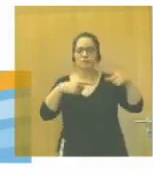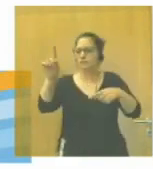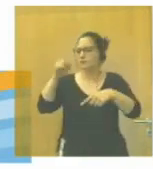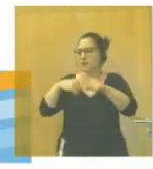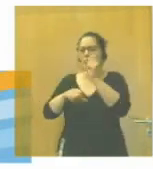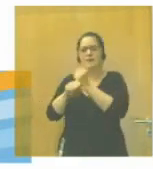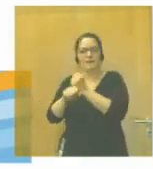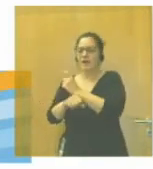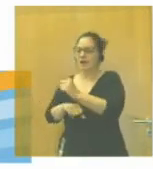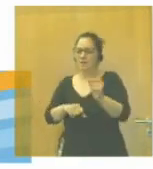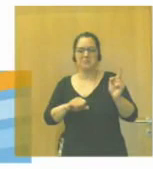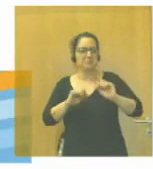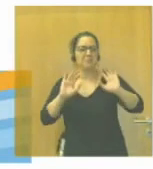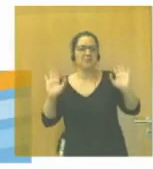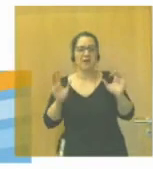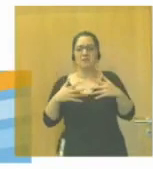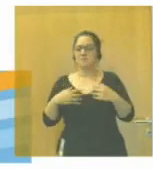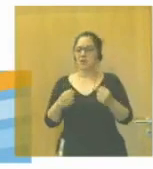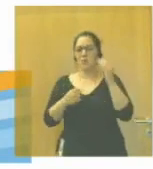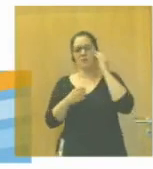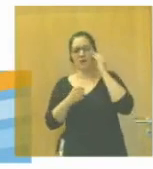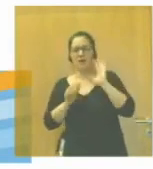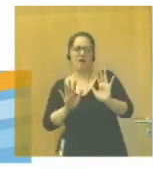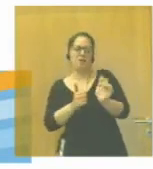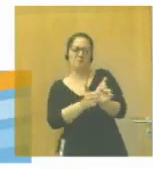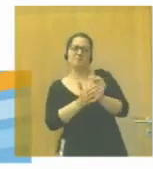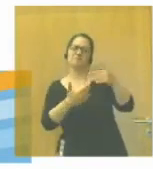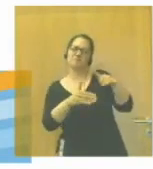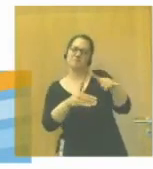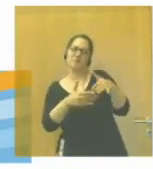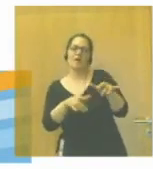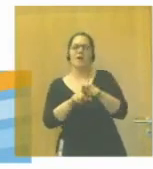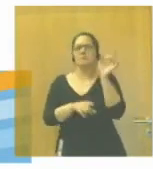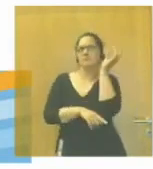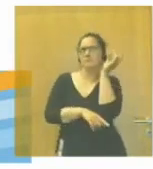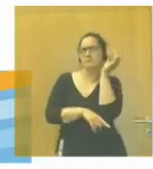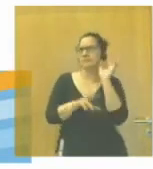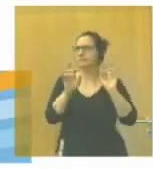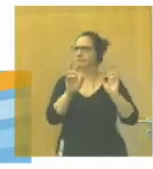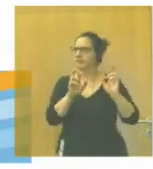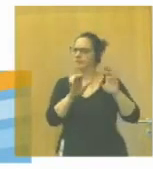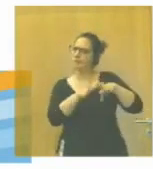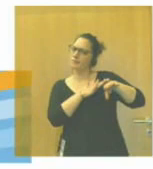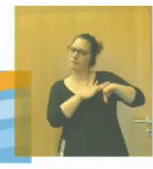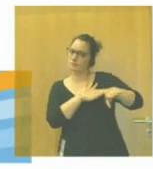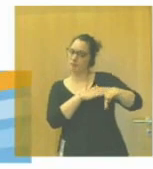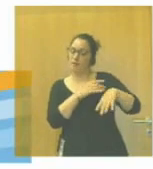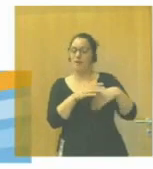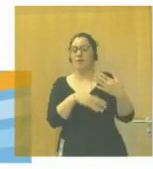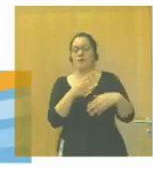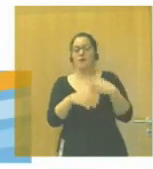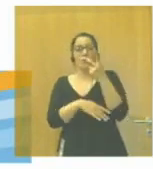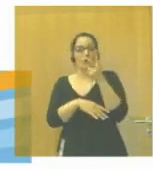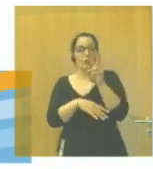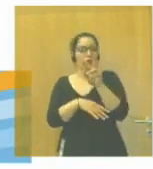doing. And as it turns out, that's not true. And I'll talk about that in a moment. In 2012, it was updated to incorporate training